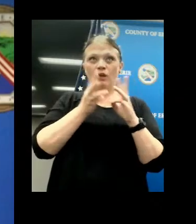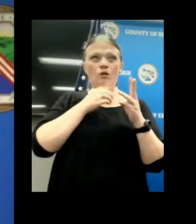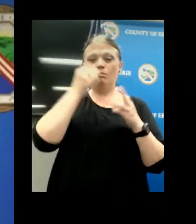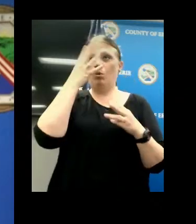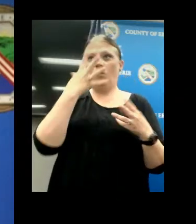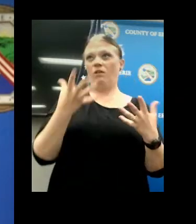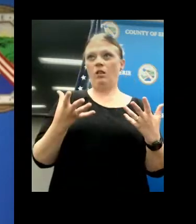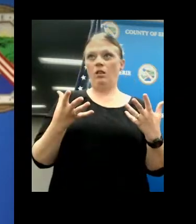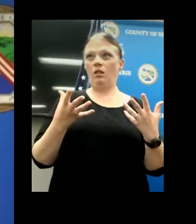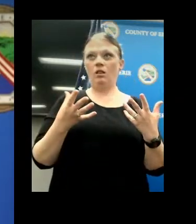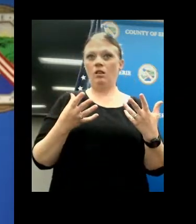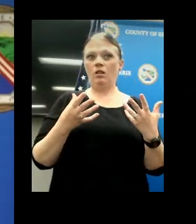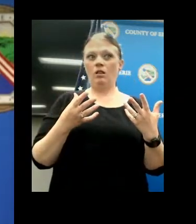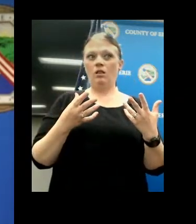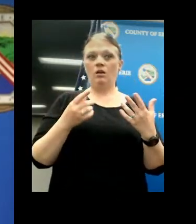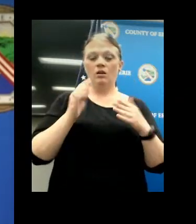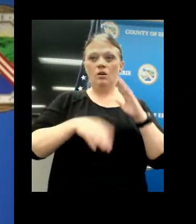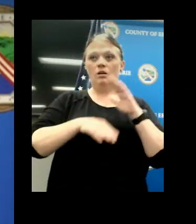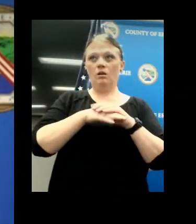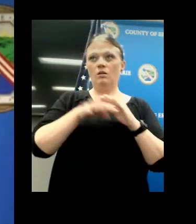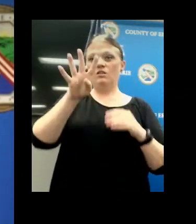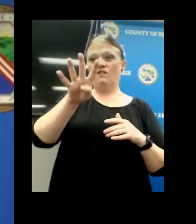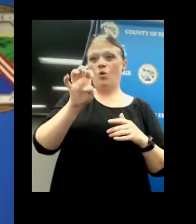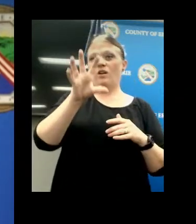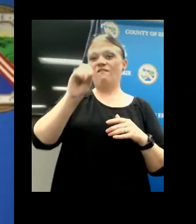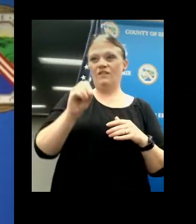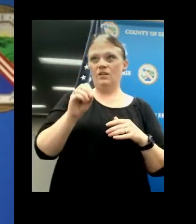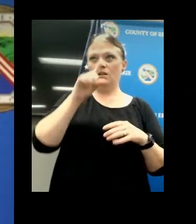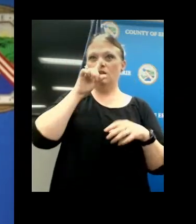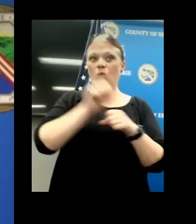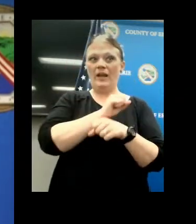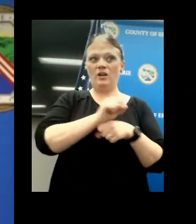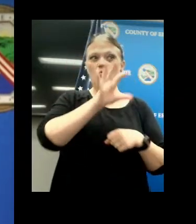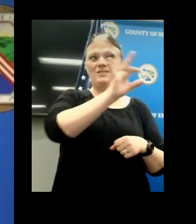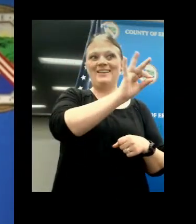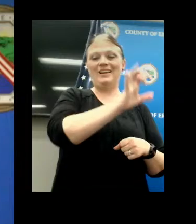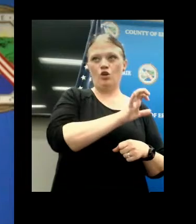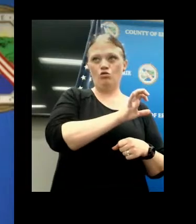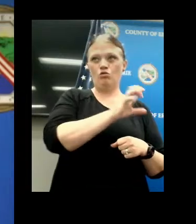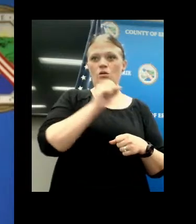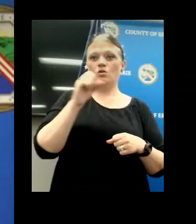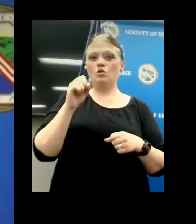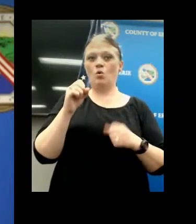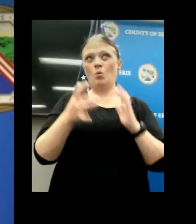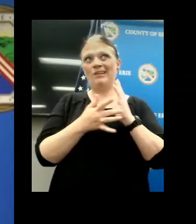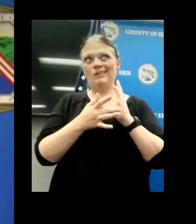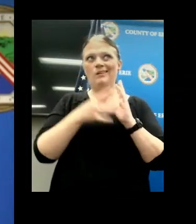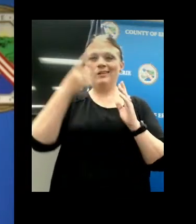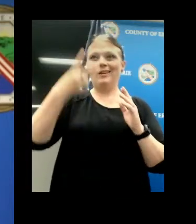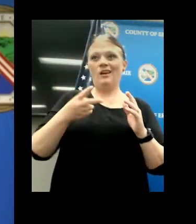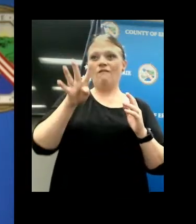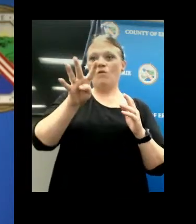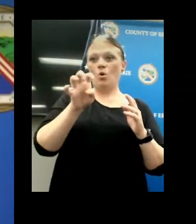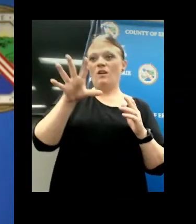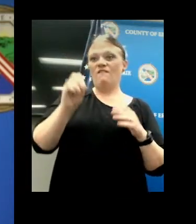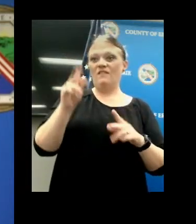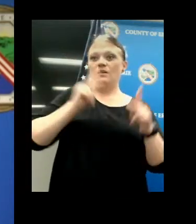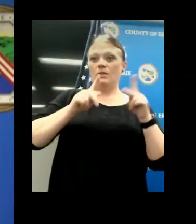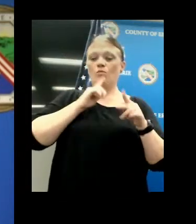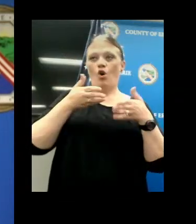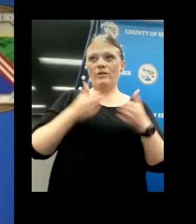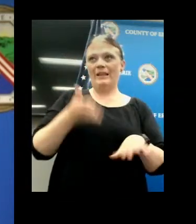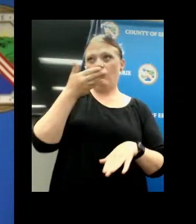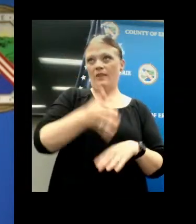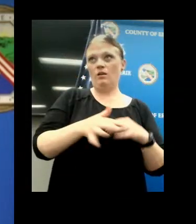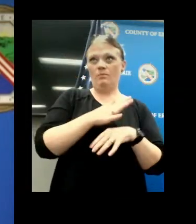all week, it's a beautiful forecast. The capacity is 450. The actual capacity is 900, so technically 450 people are allowed at Bennett